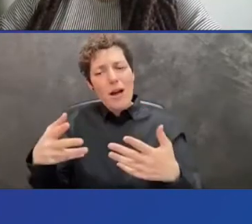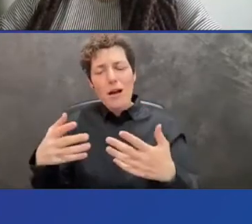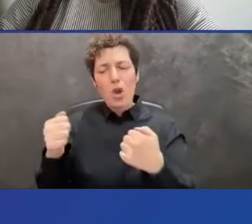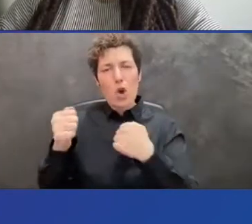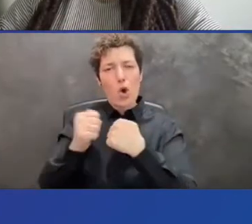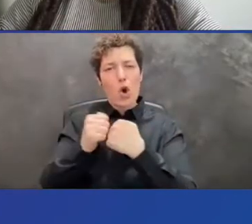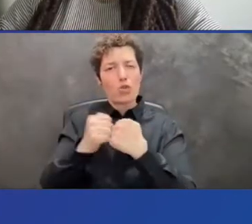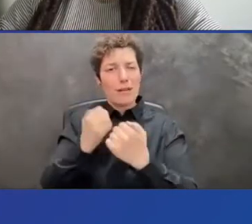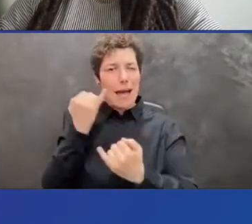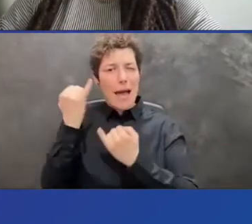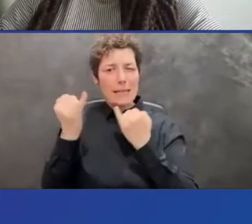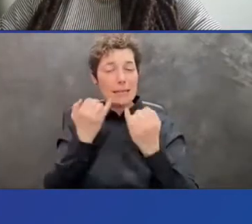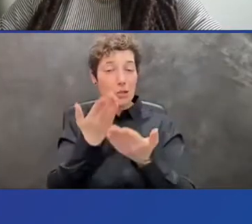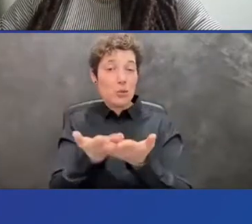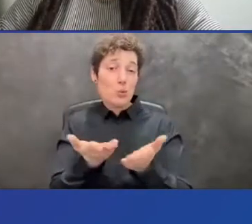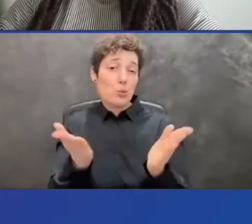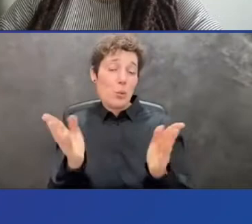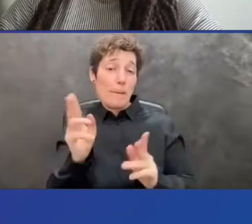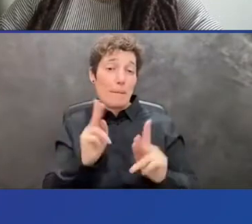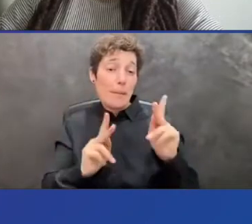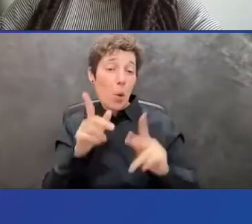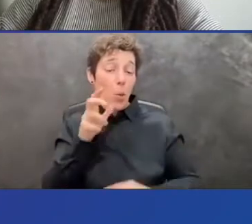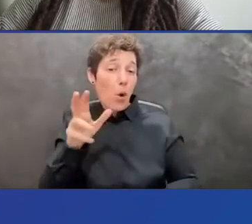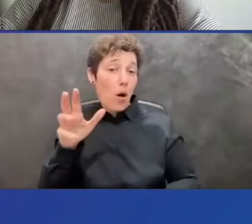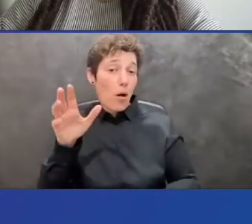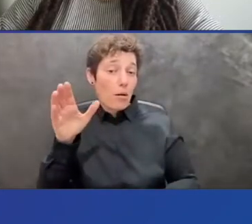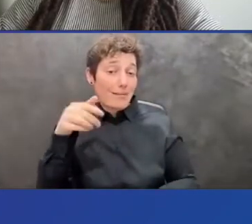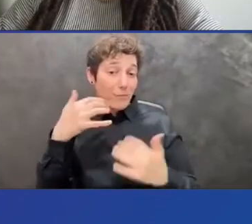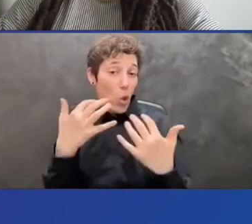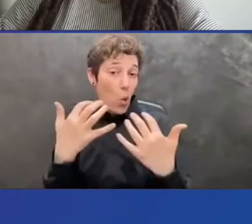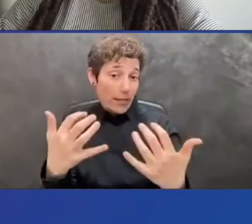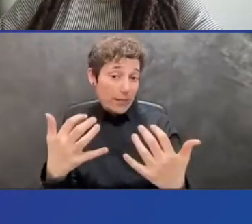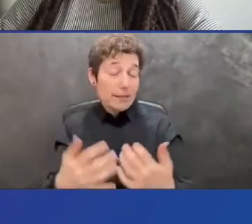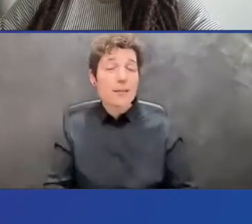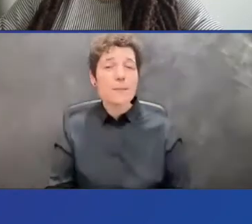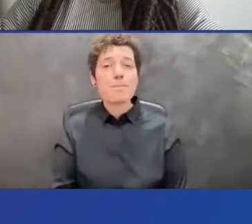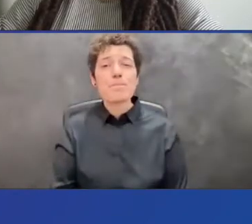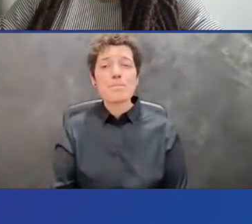ideas to those folks who are in the audience.